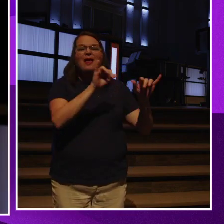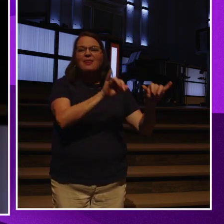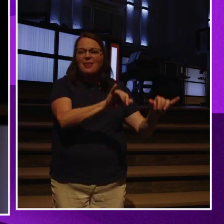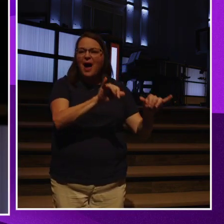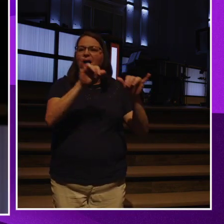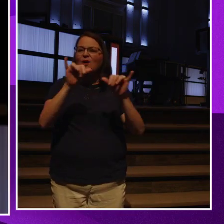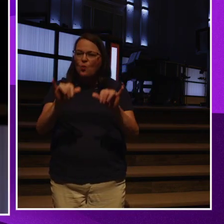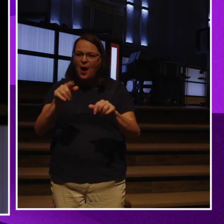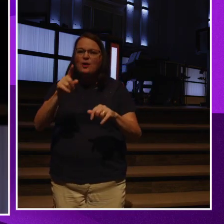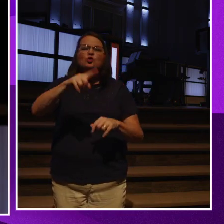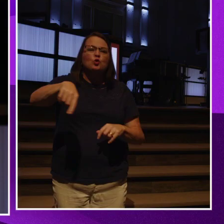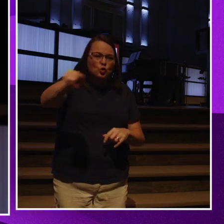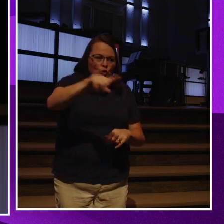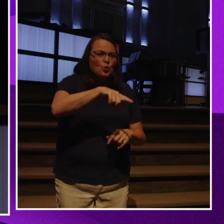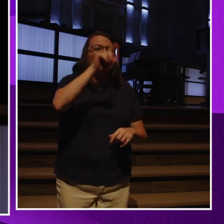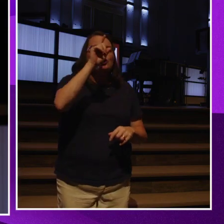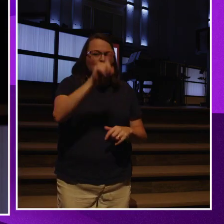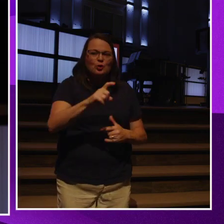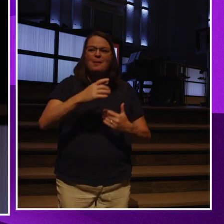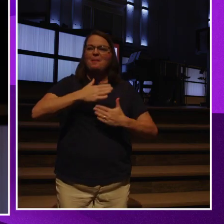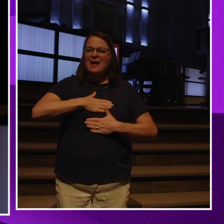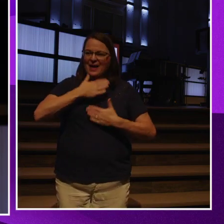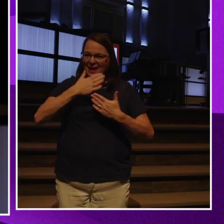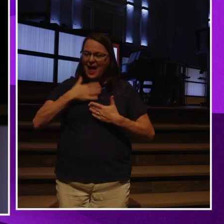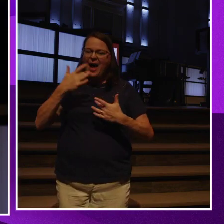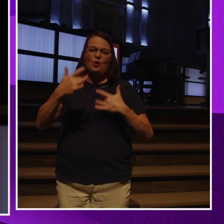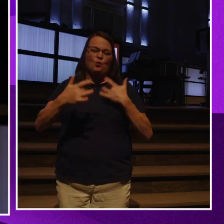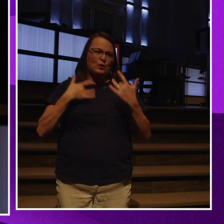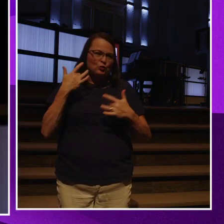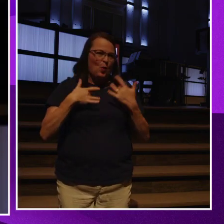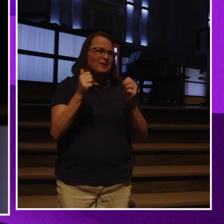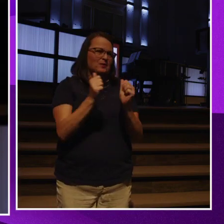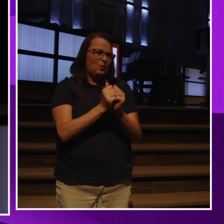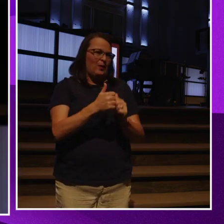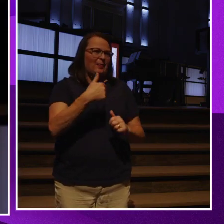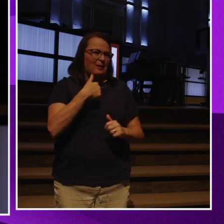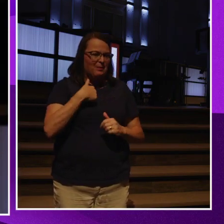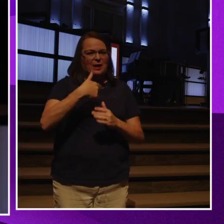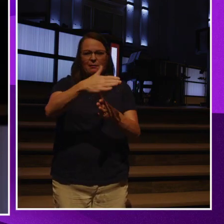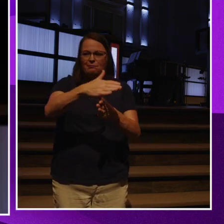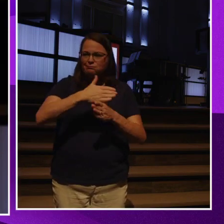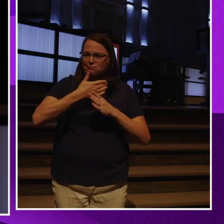be glad and rejoice with me. When we,